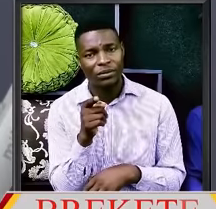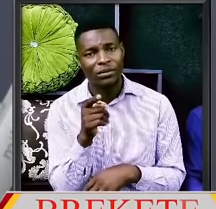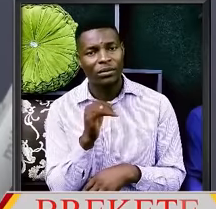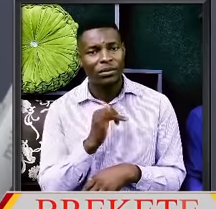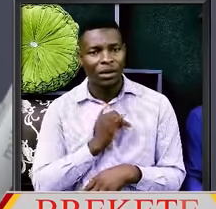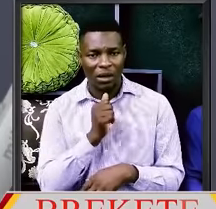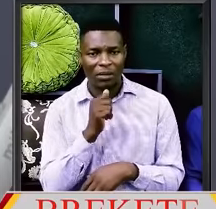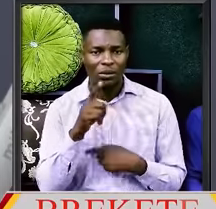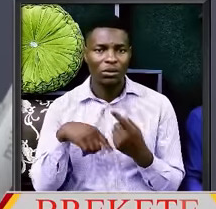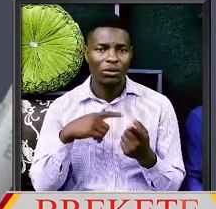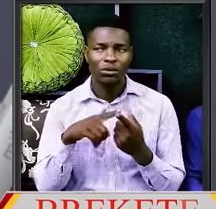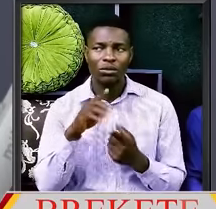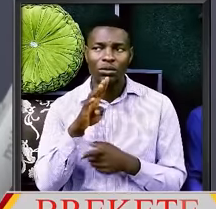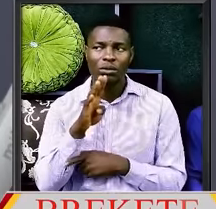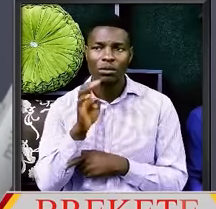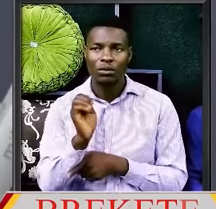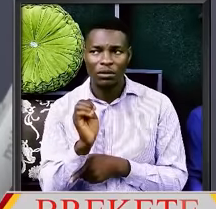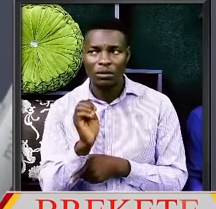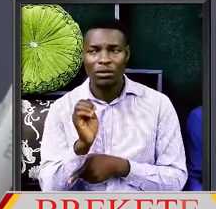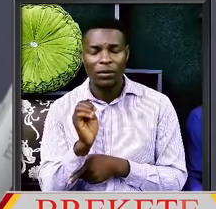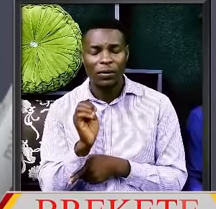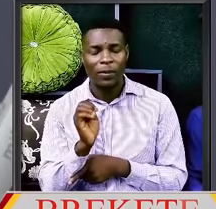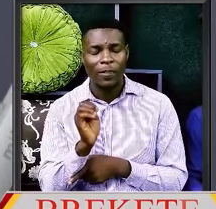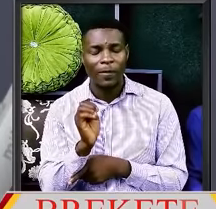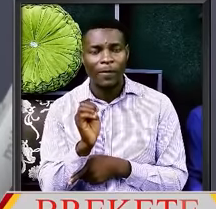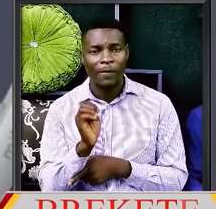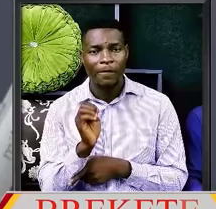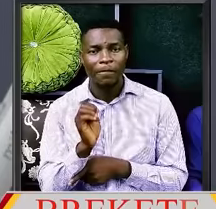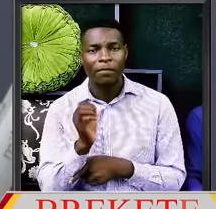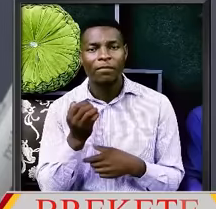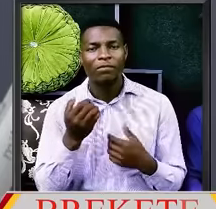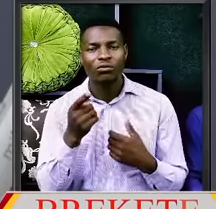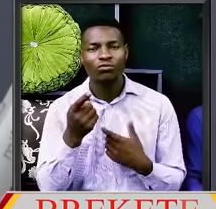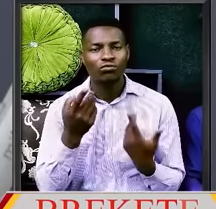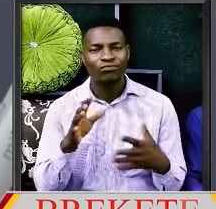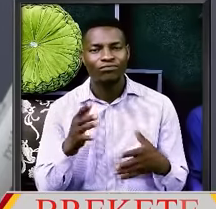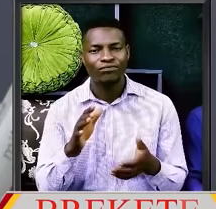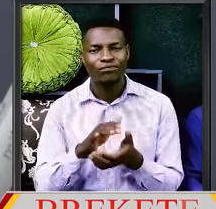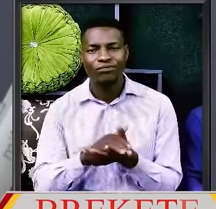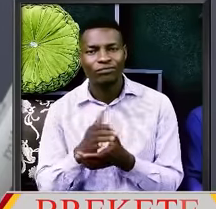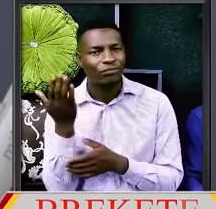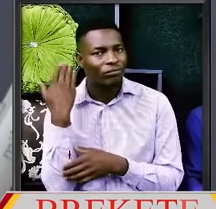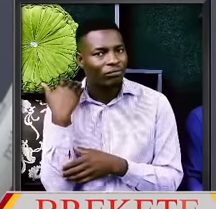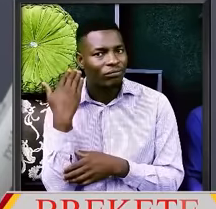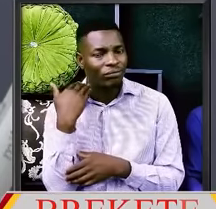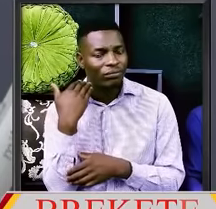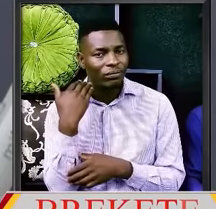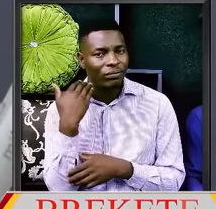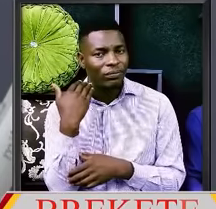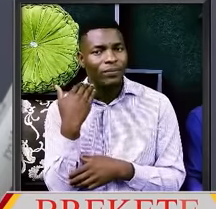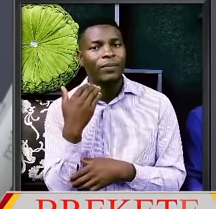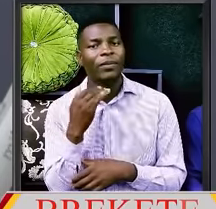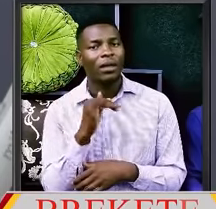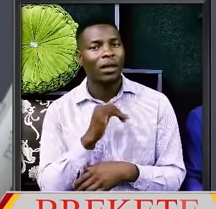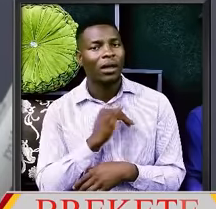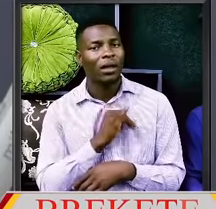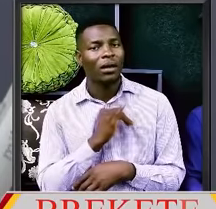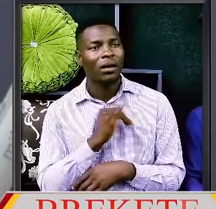I'm going to 40. 40. You don't marry before? I